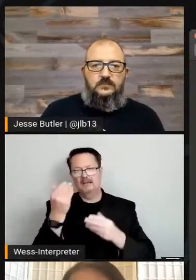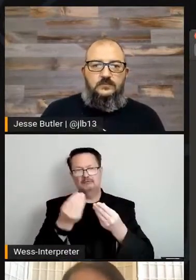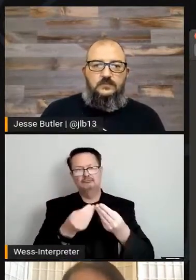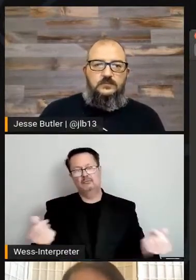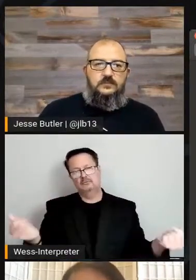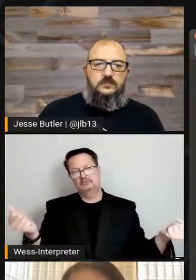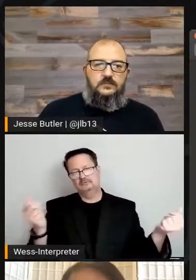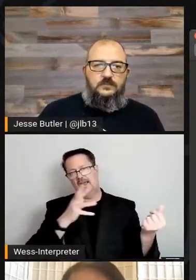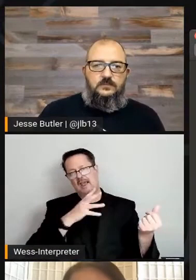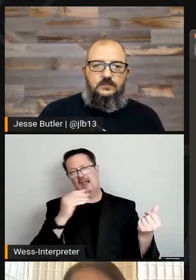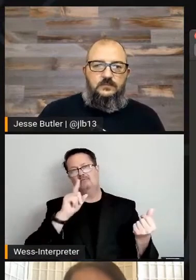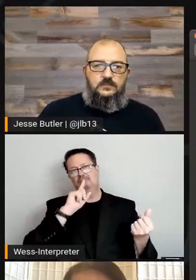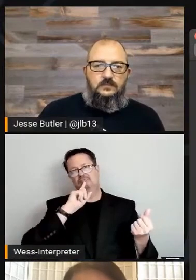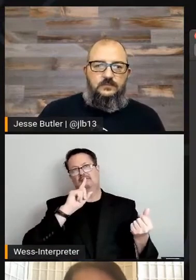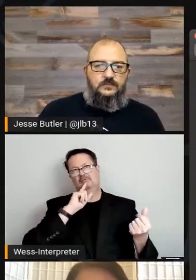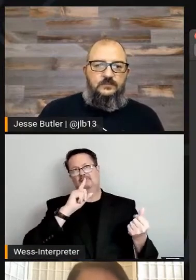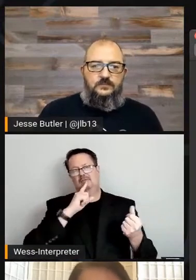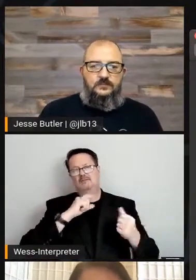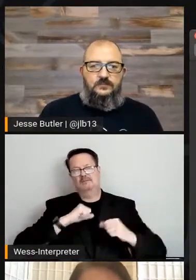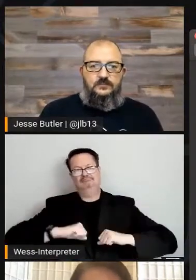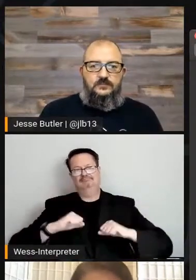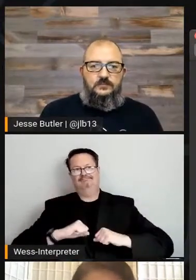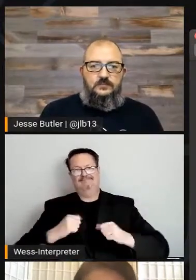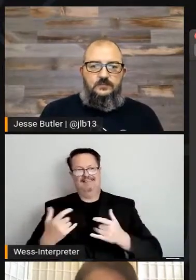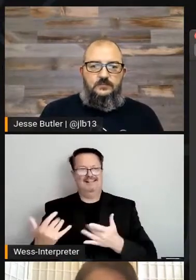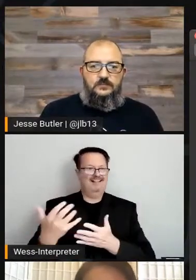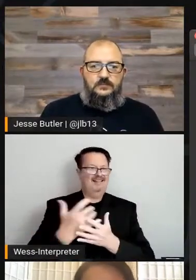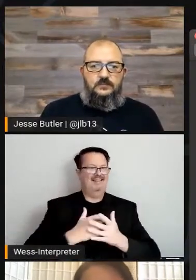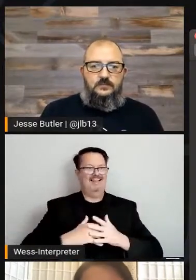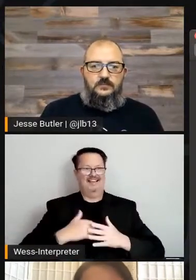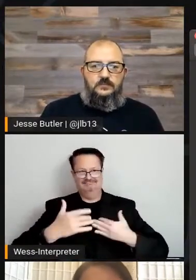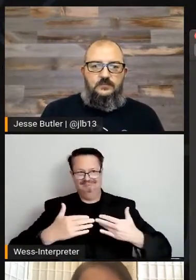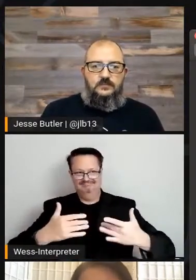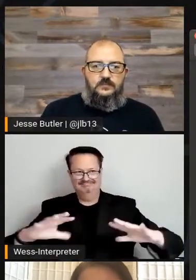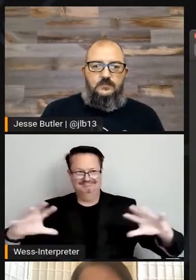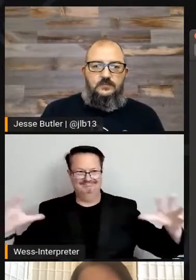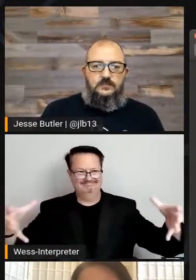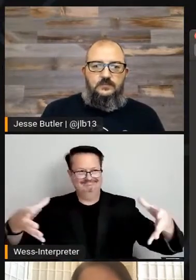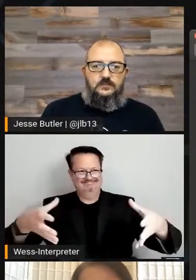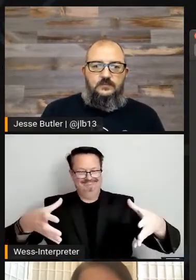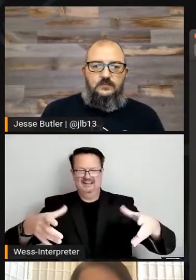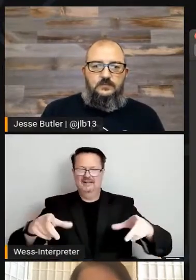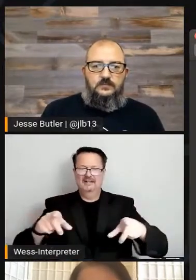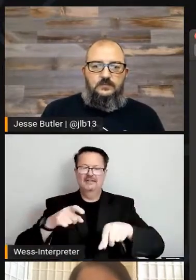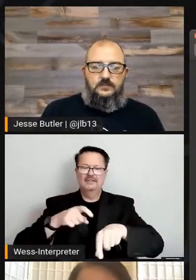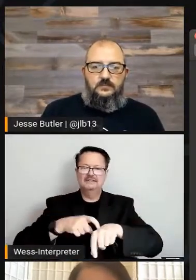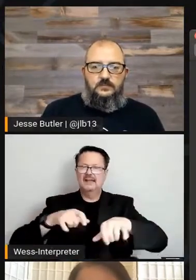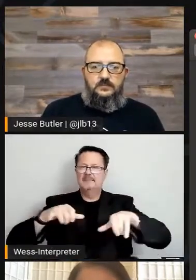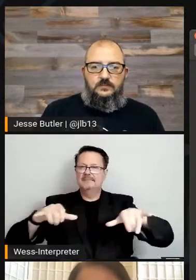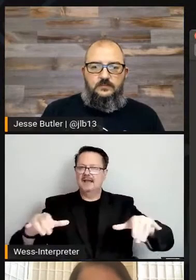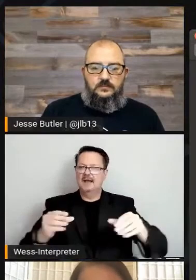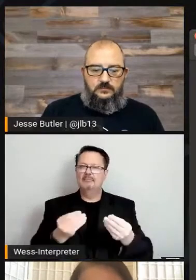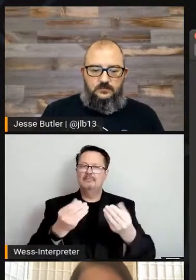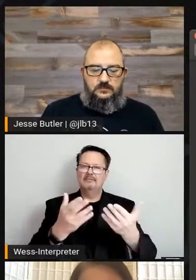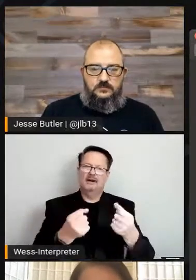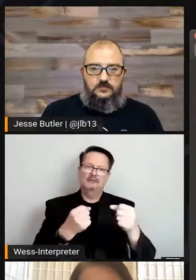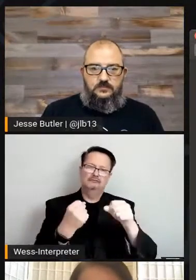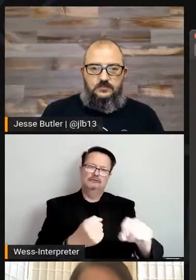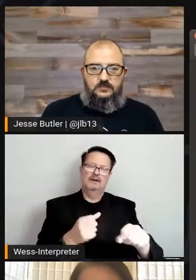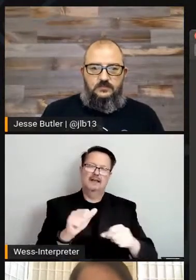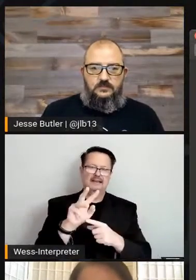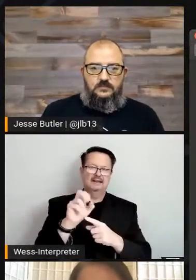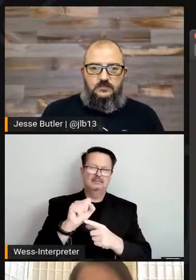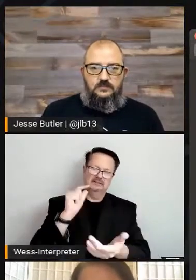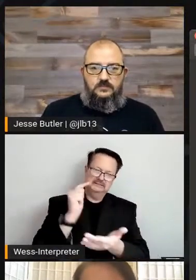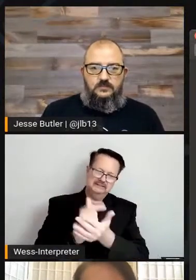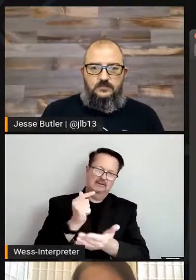a really, really robust collection agent. And at the same time, being able to provide strong AWS guarantees